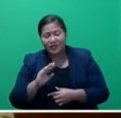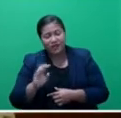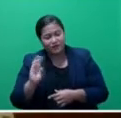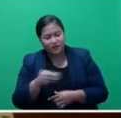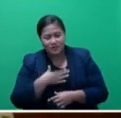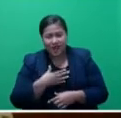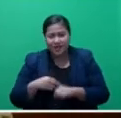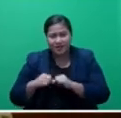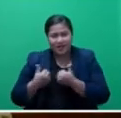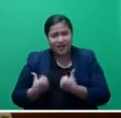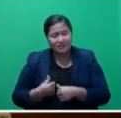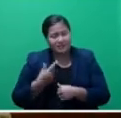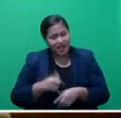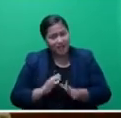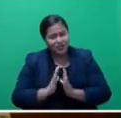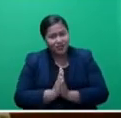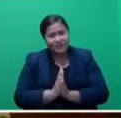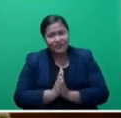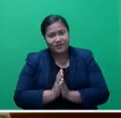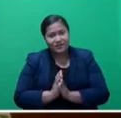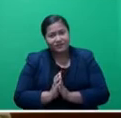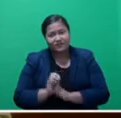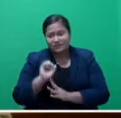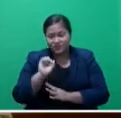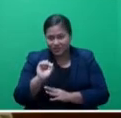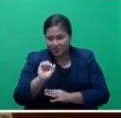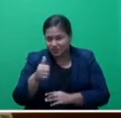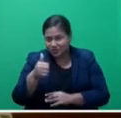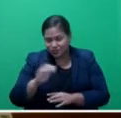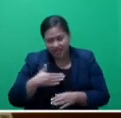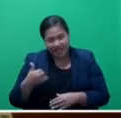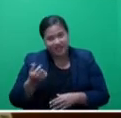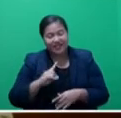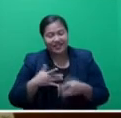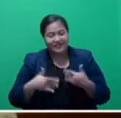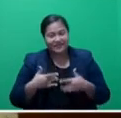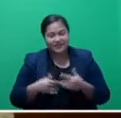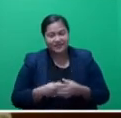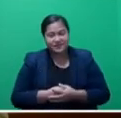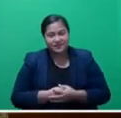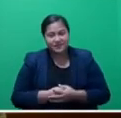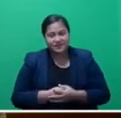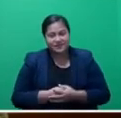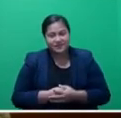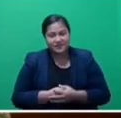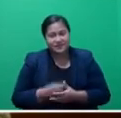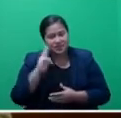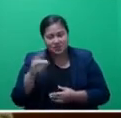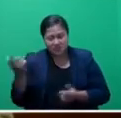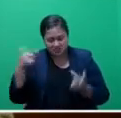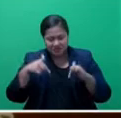while praying for his good health and long life. Sir, we have been here in this House for 2